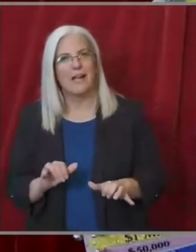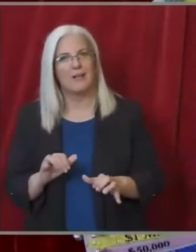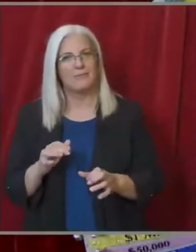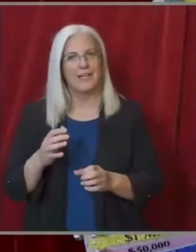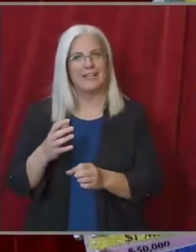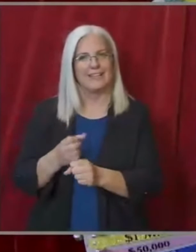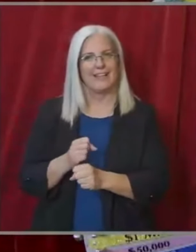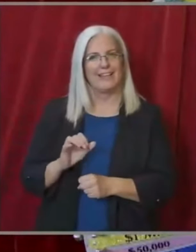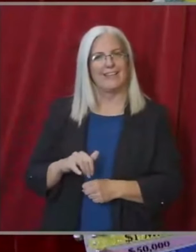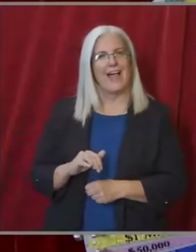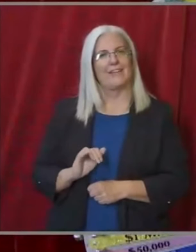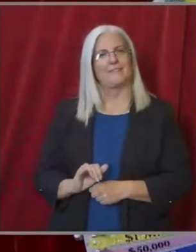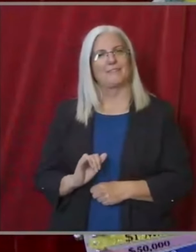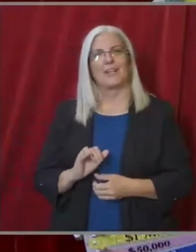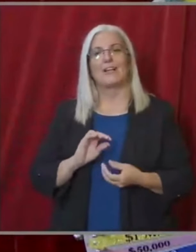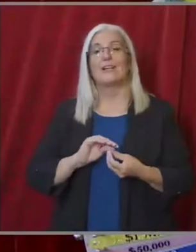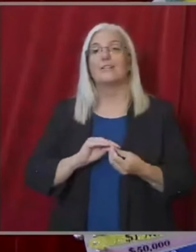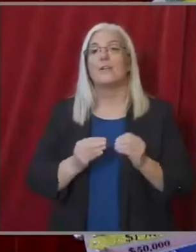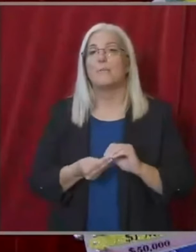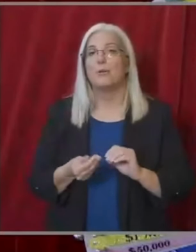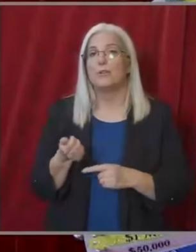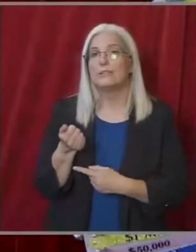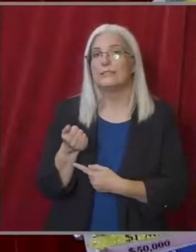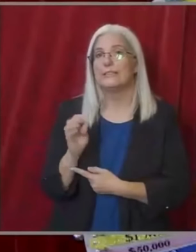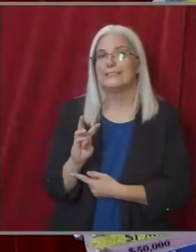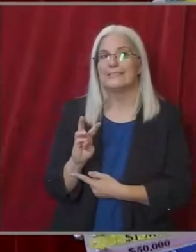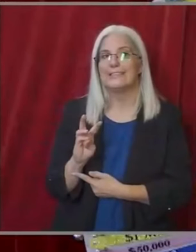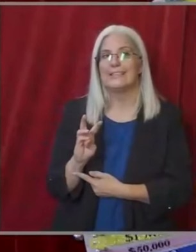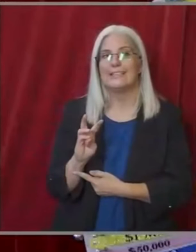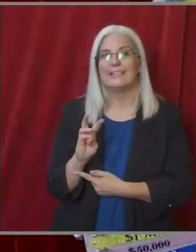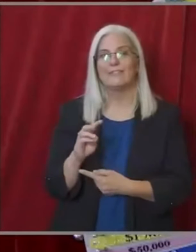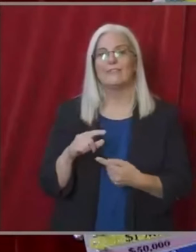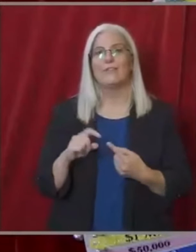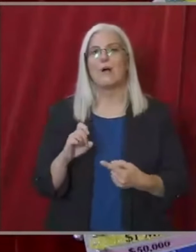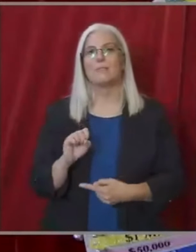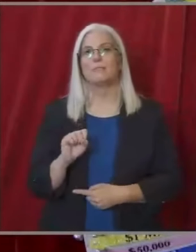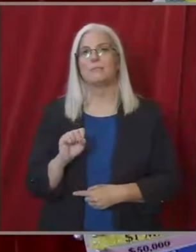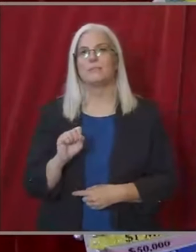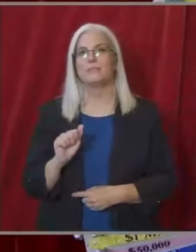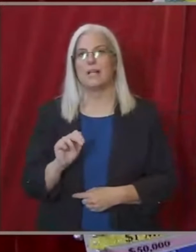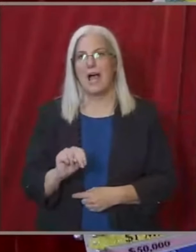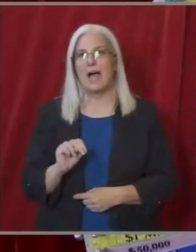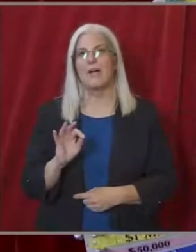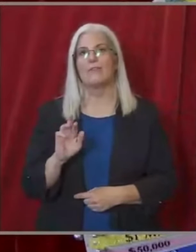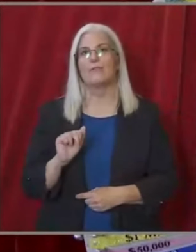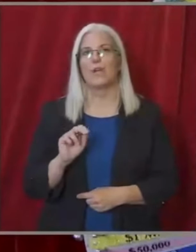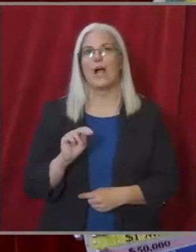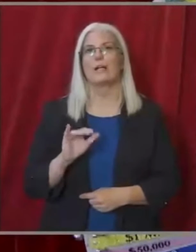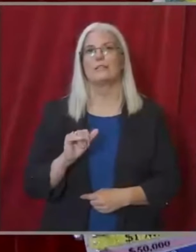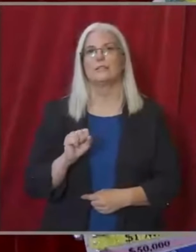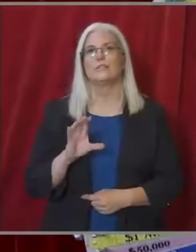Next one, number 16. Woo! San Francisco!